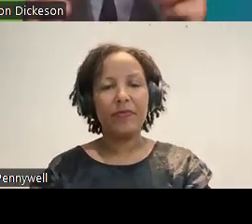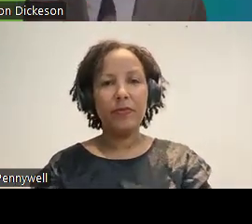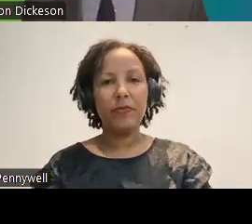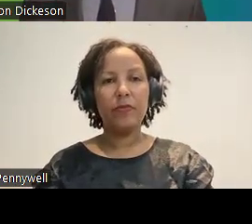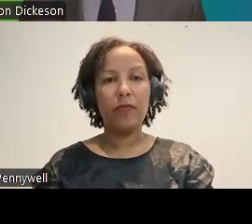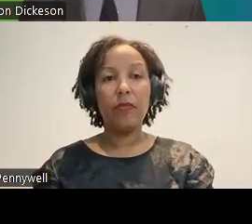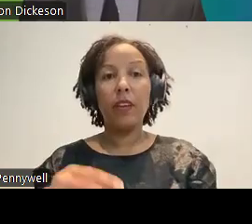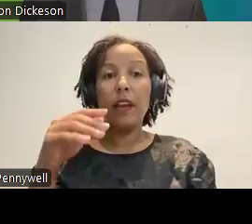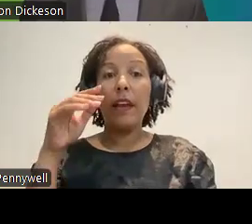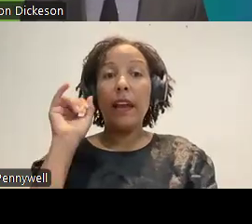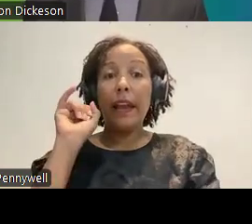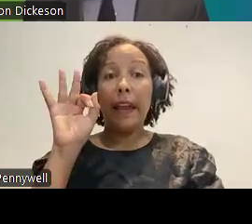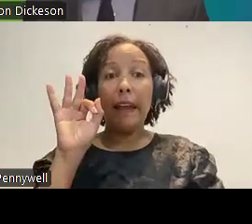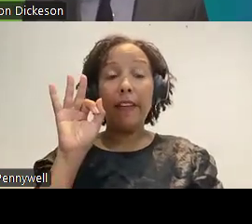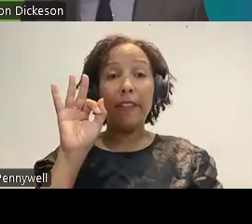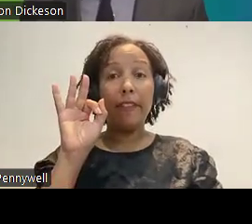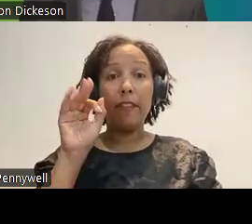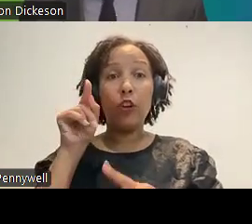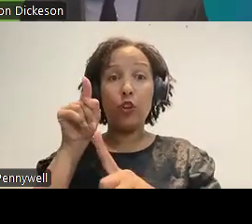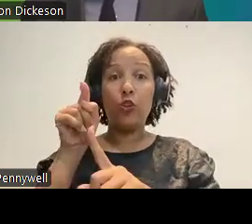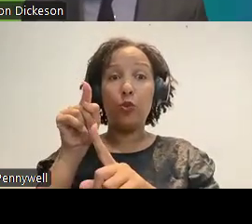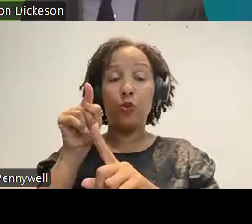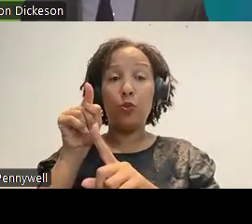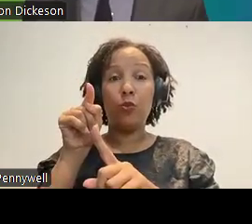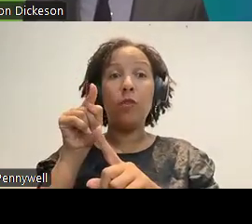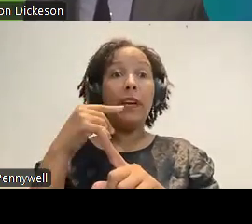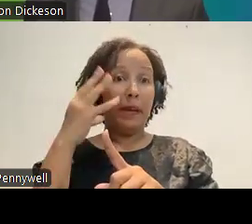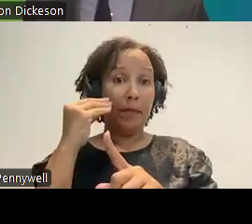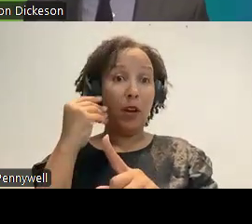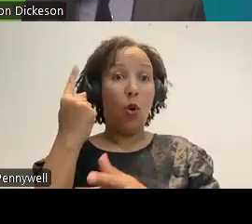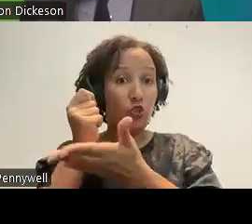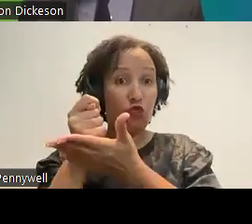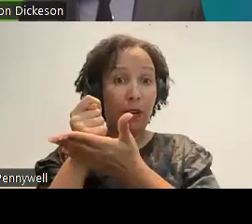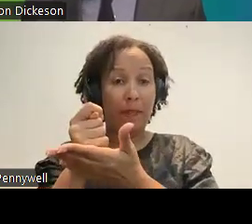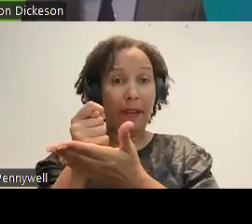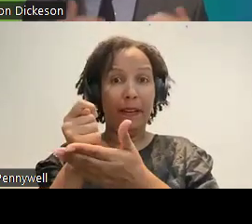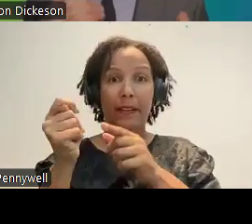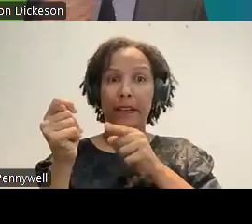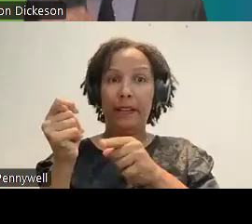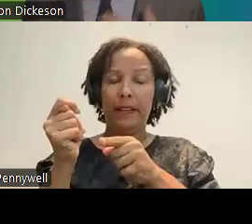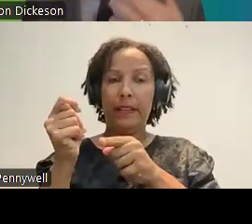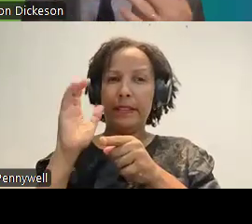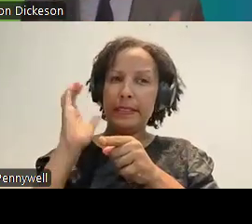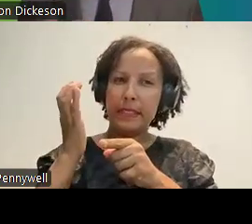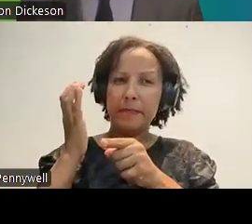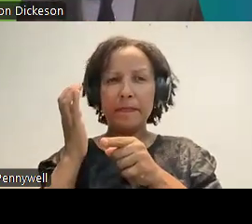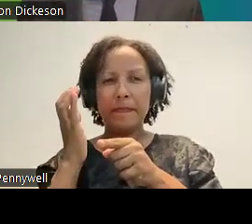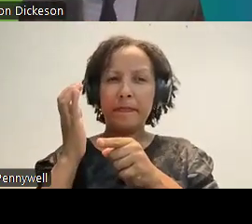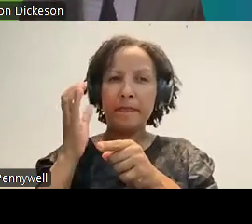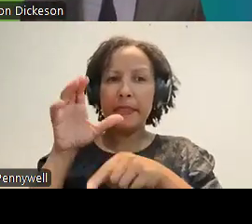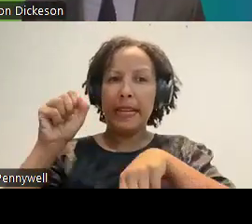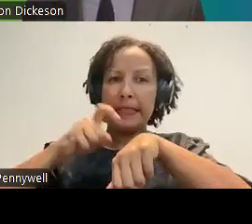failed does not mean that they're a failure or that you're a failure or that the treatment's not working. It just sometimes these things take